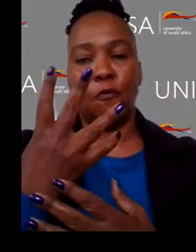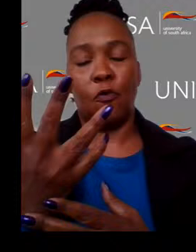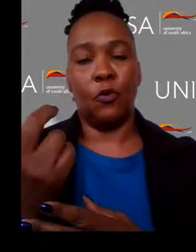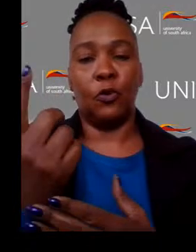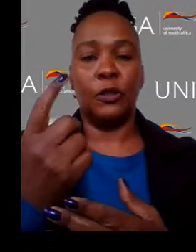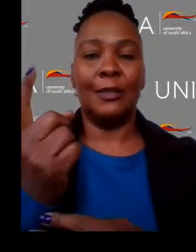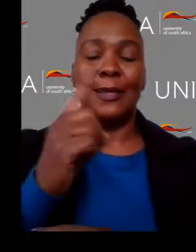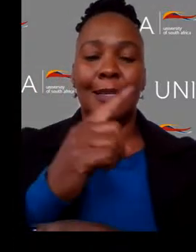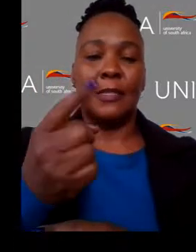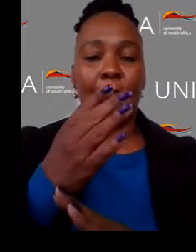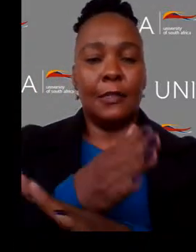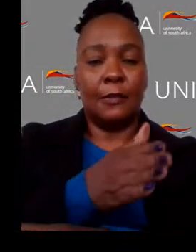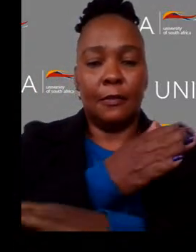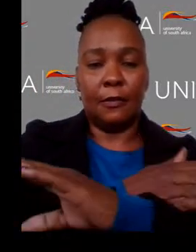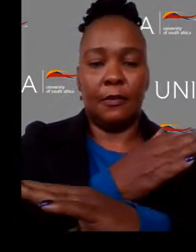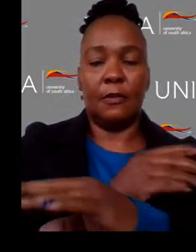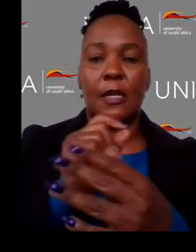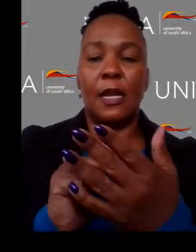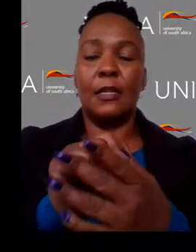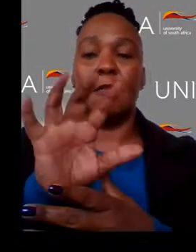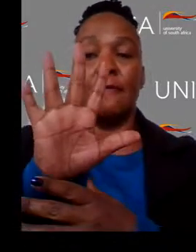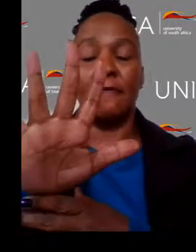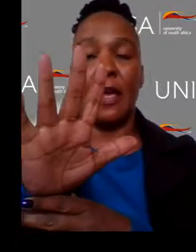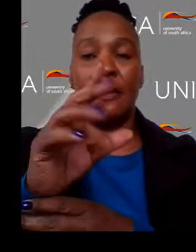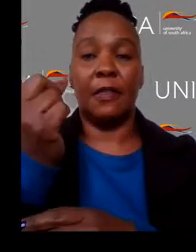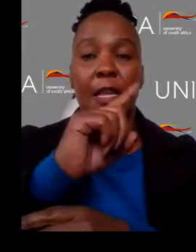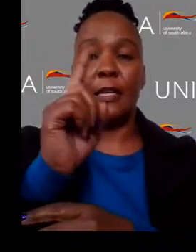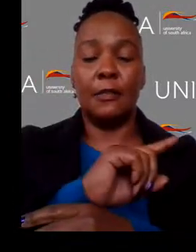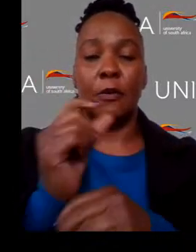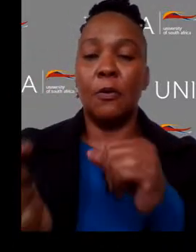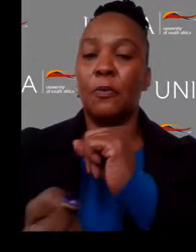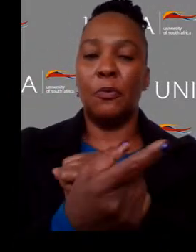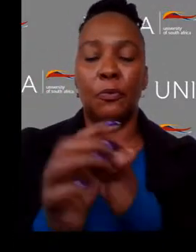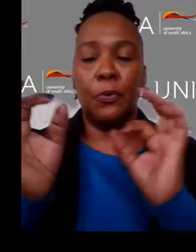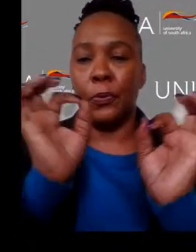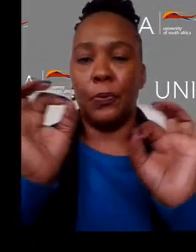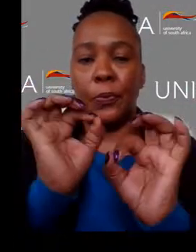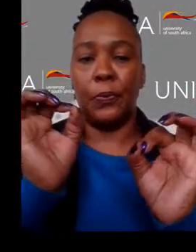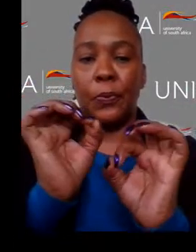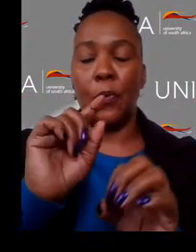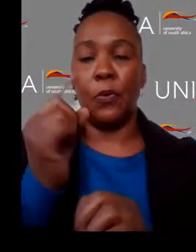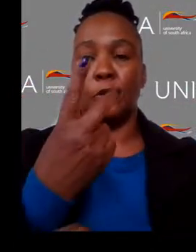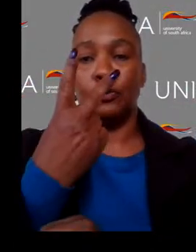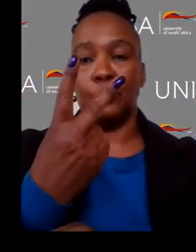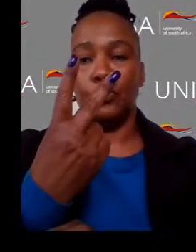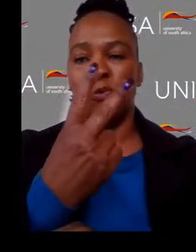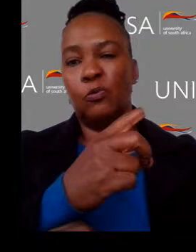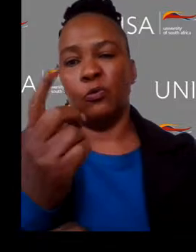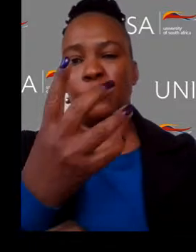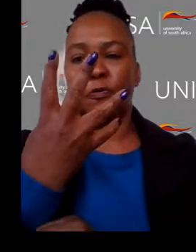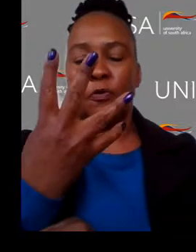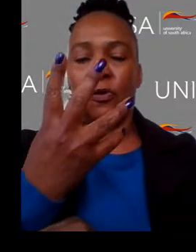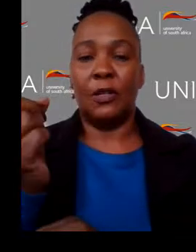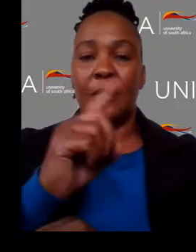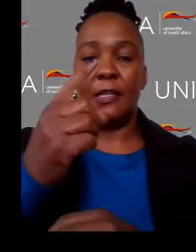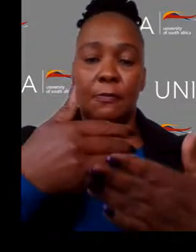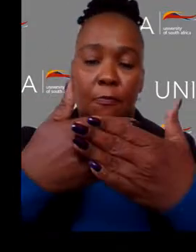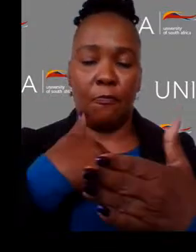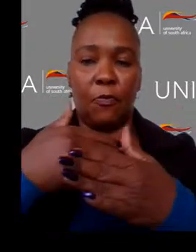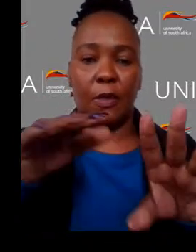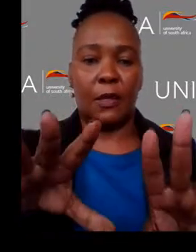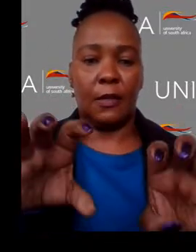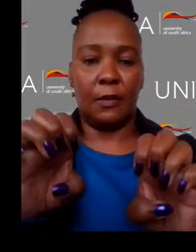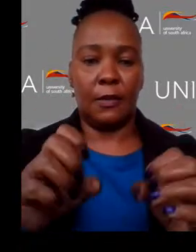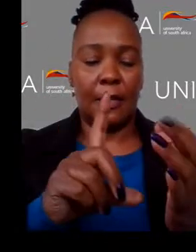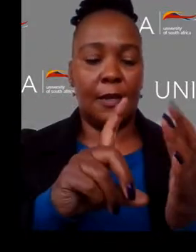So if you're writing in 5 days, it will not appear yet. But I do recommend that at least 4 days before your exam, come and